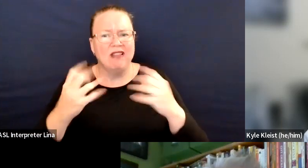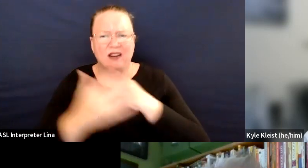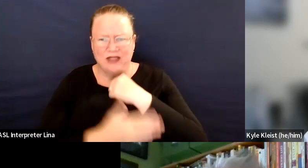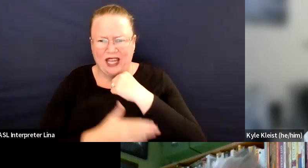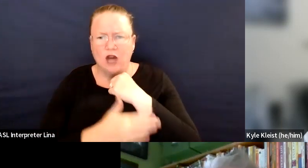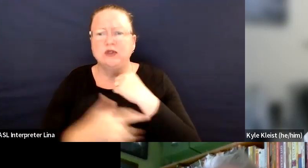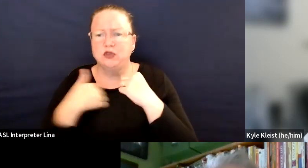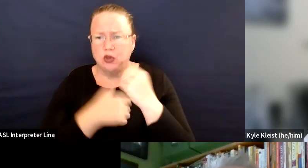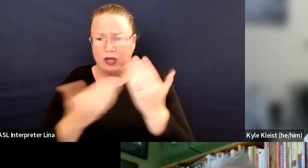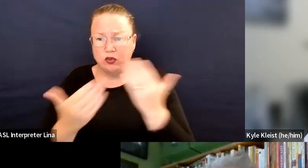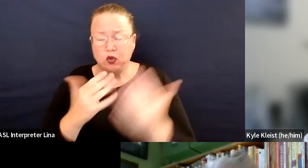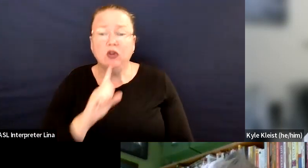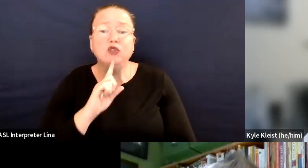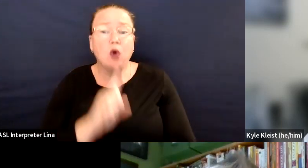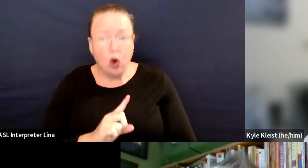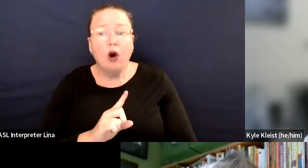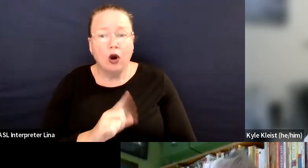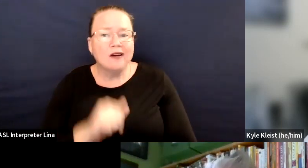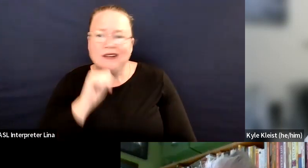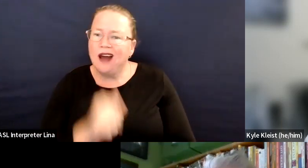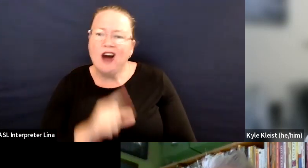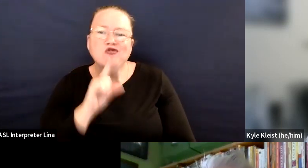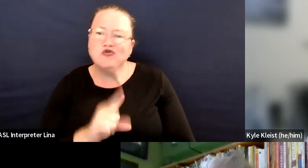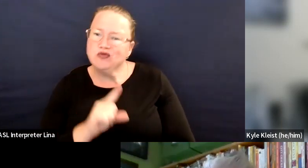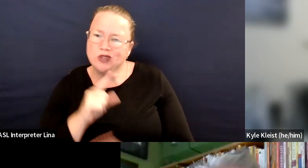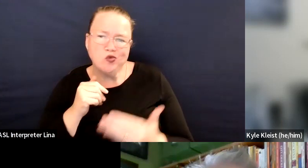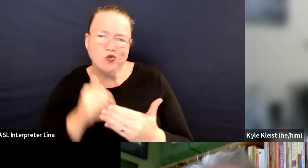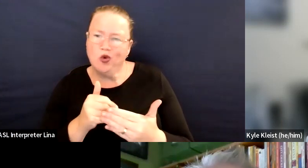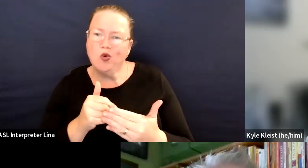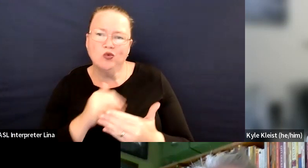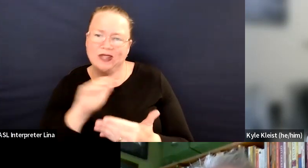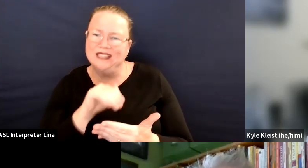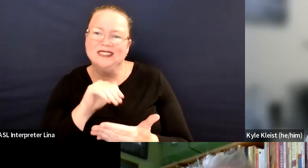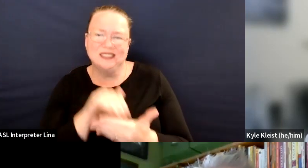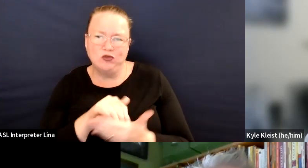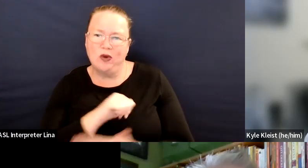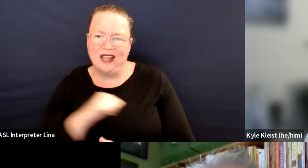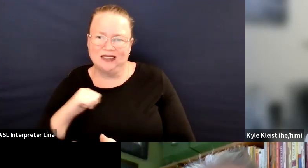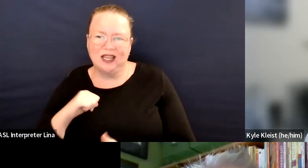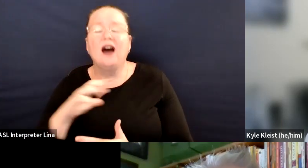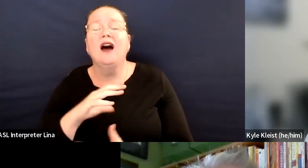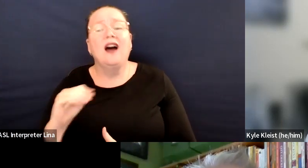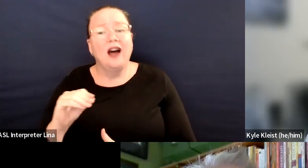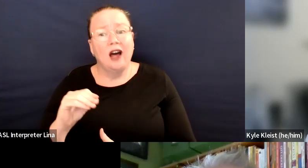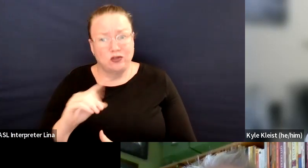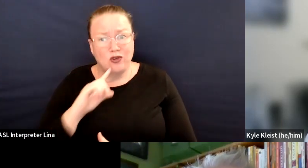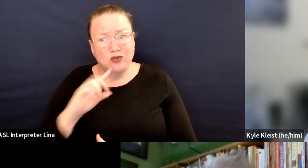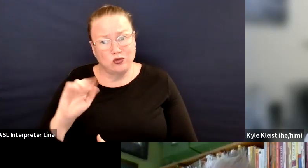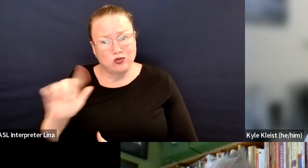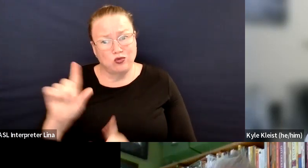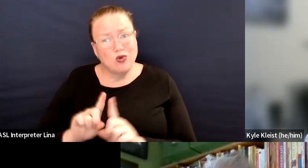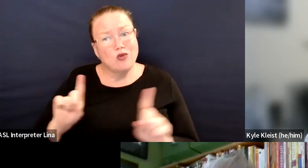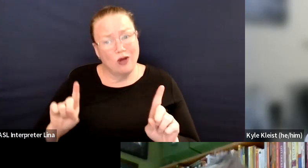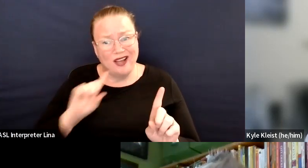that we serve who are not really very close to the center of Atlanta and are quite rural, in